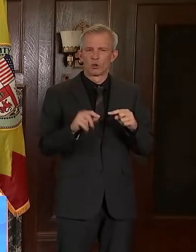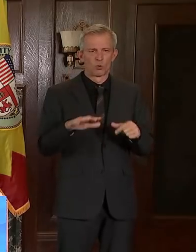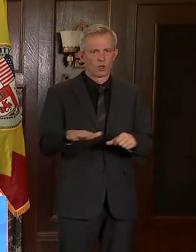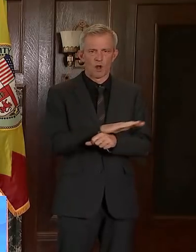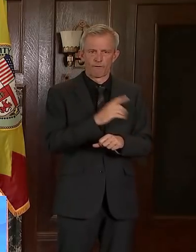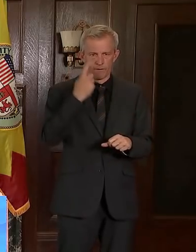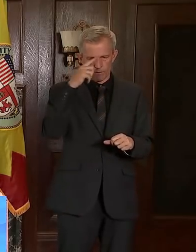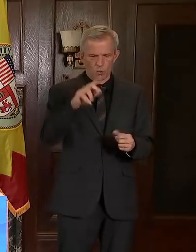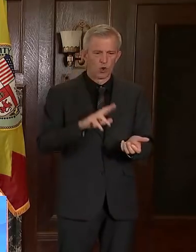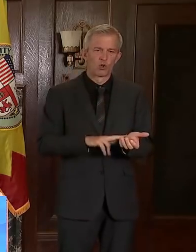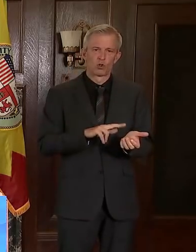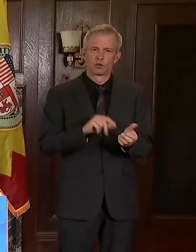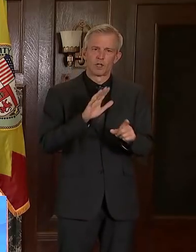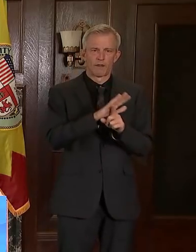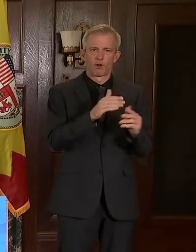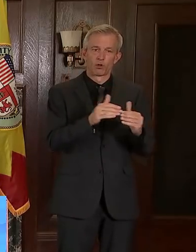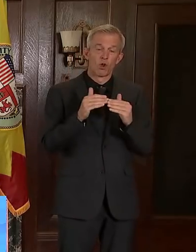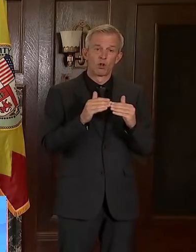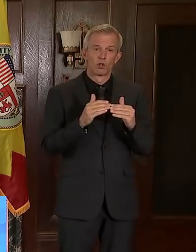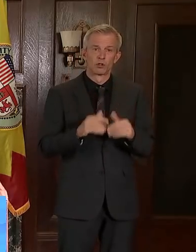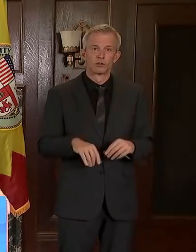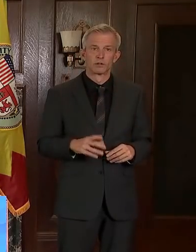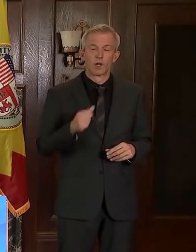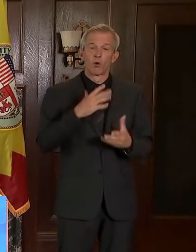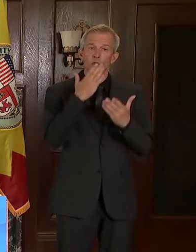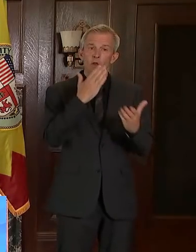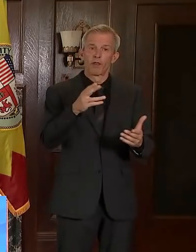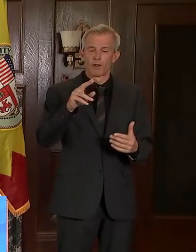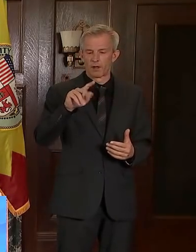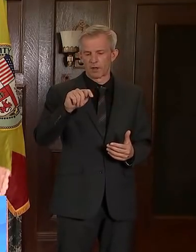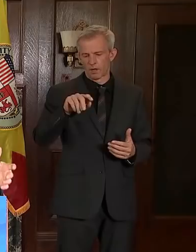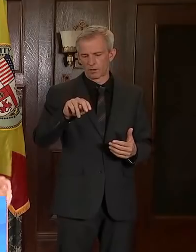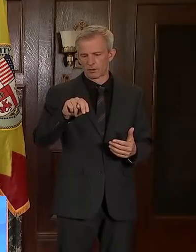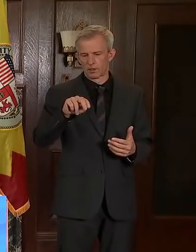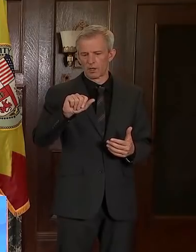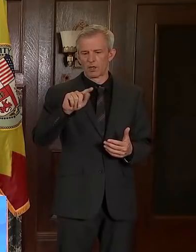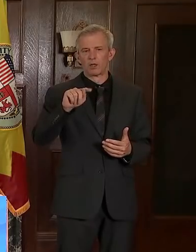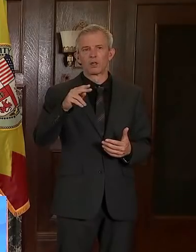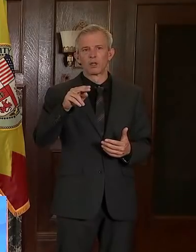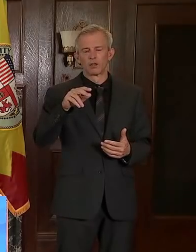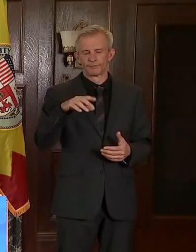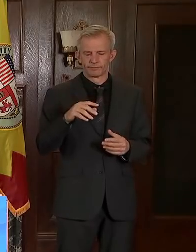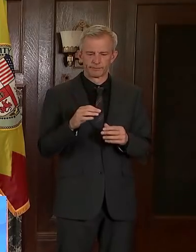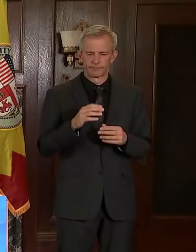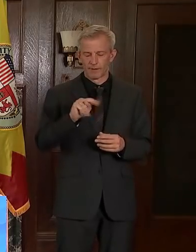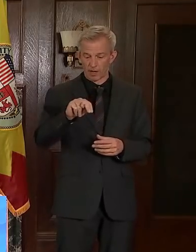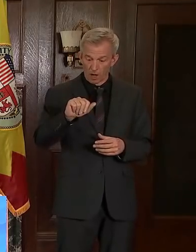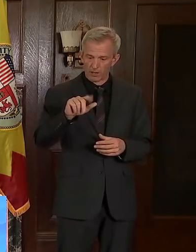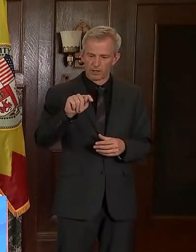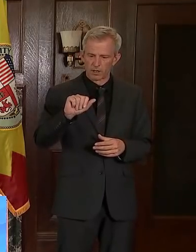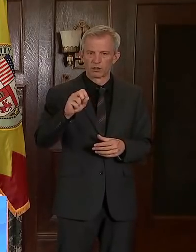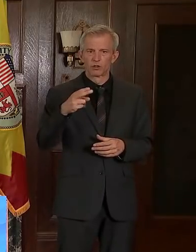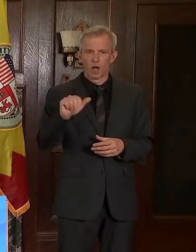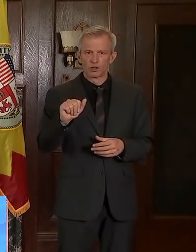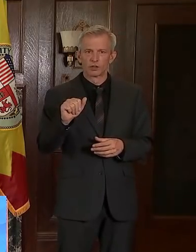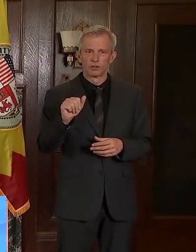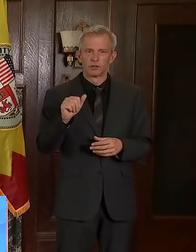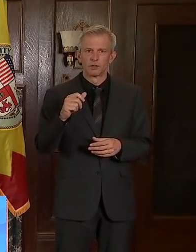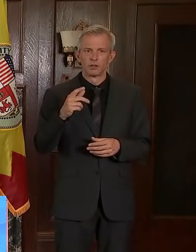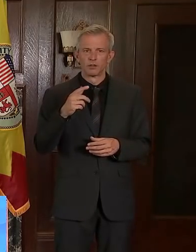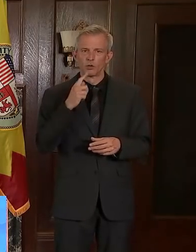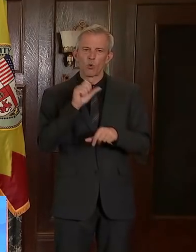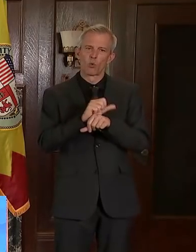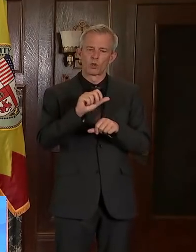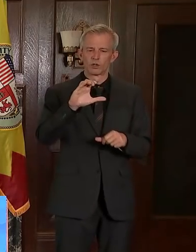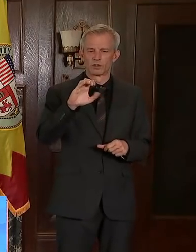colleagues. We all know a nurse. I want to thank Natasha for what she is doing, a member of our family who works at Cedars-Sinai. I want to thank